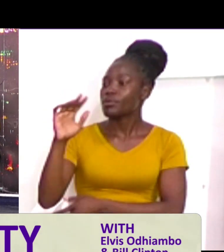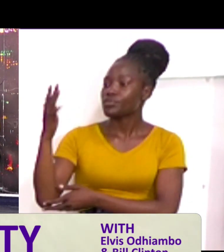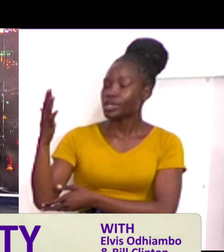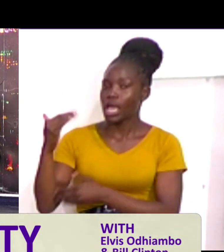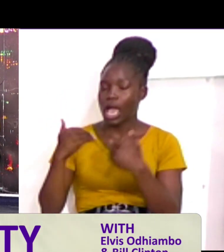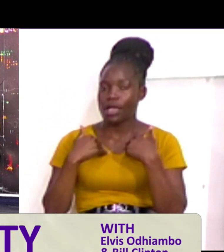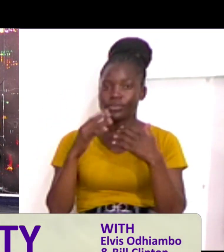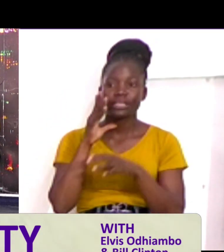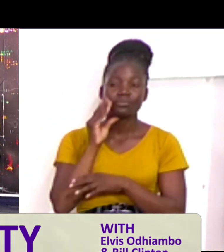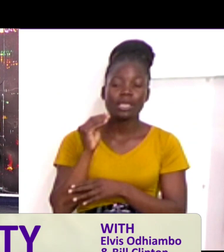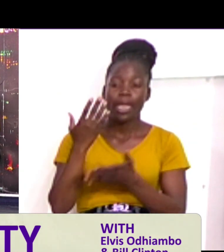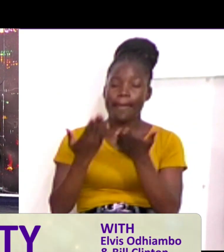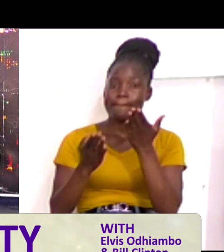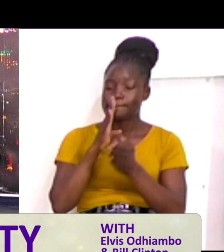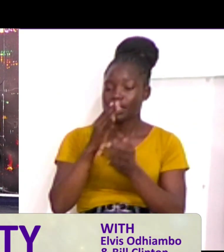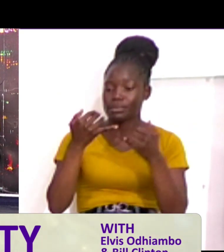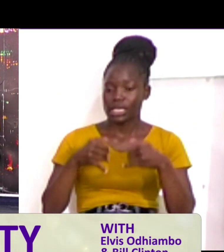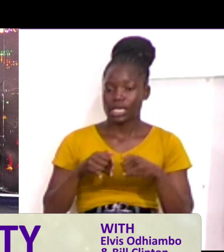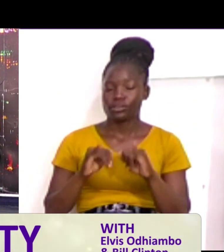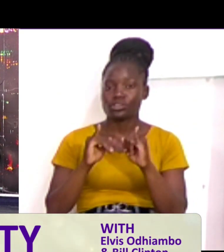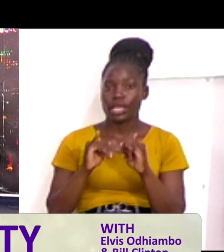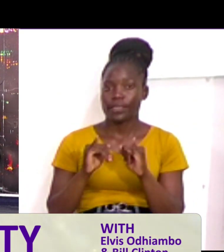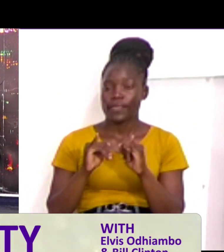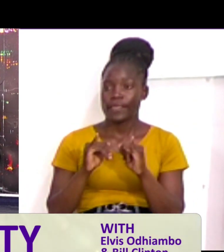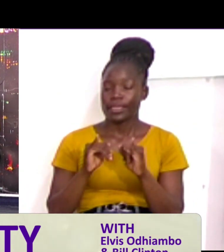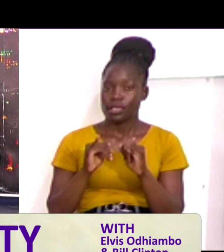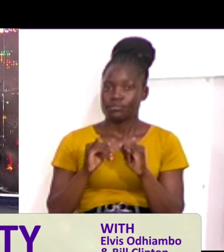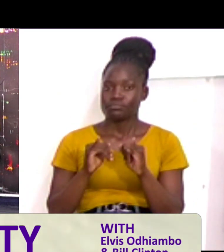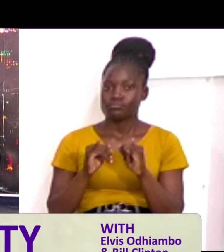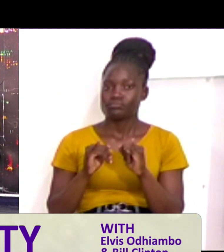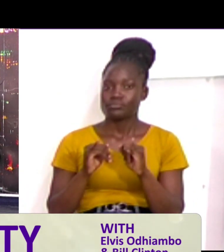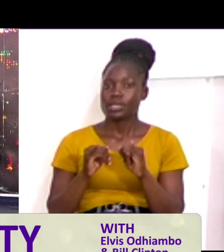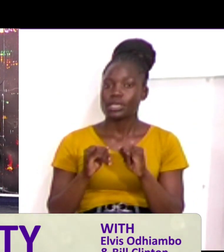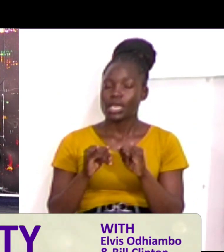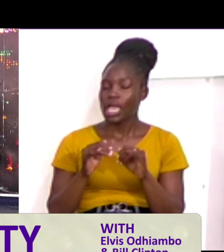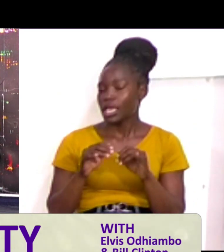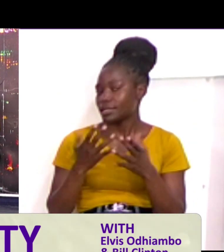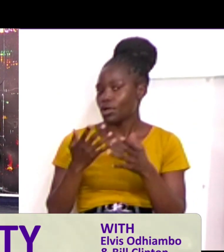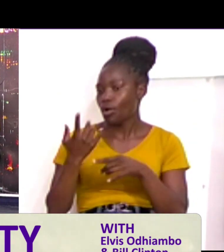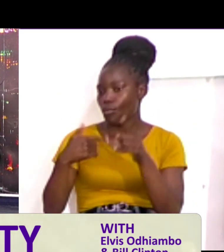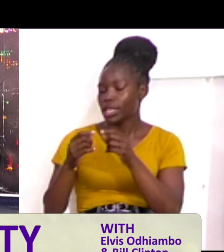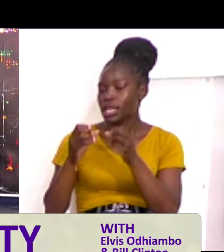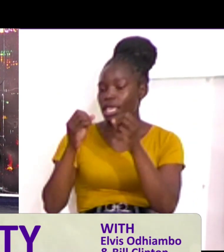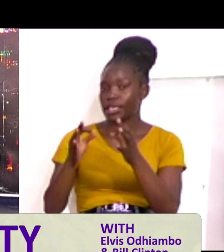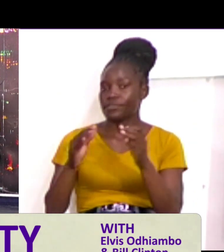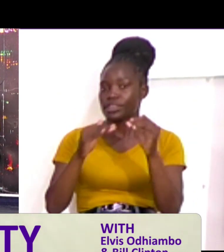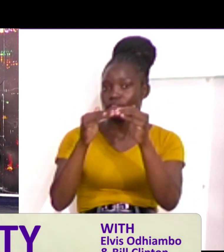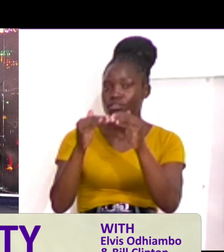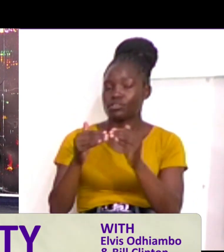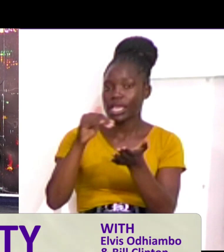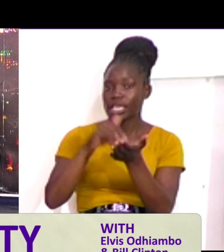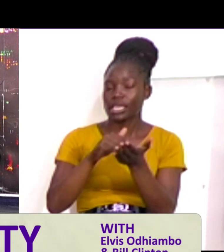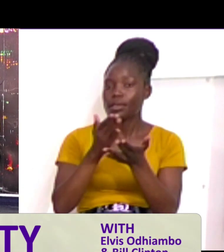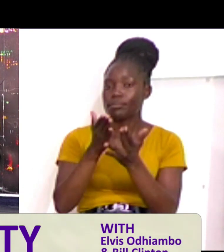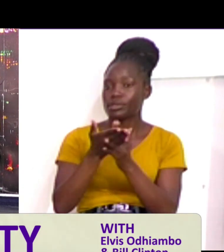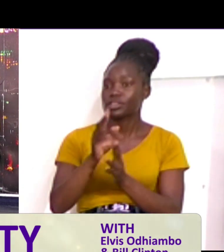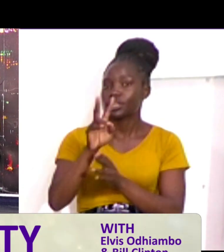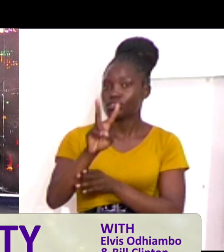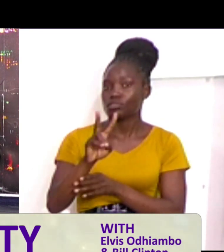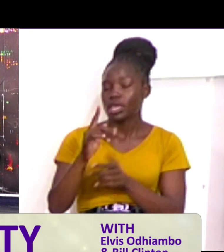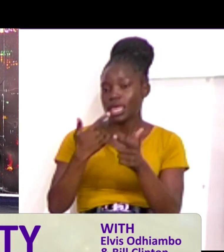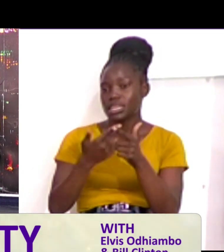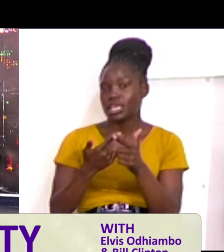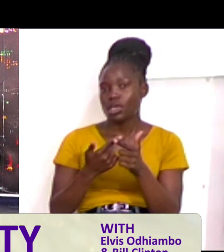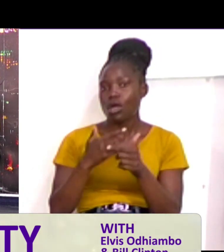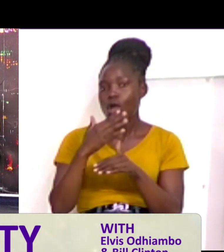kidogo. Maybe they can try and come out and get the champions. If they draw again between the two sides, then they'll be forced to